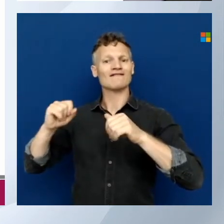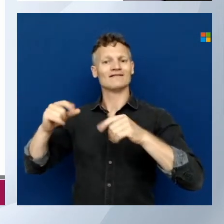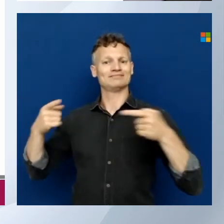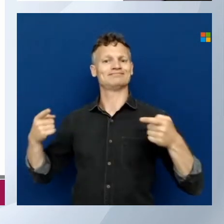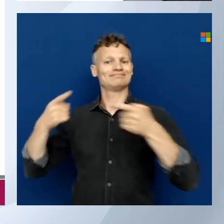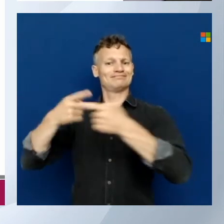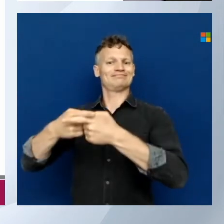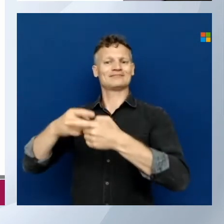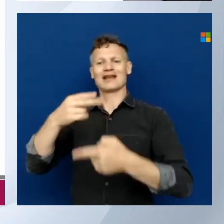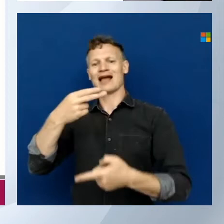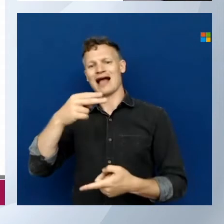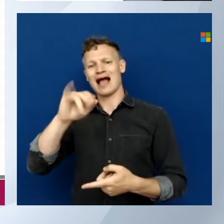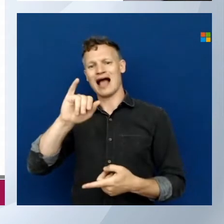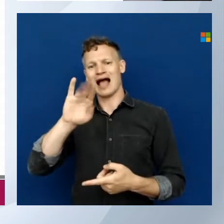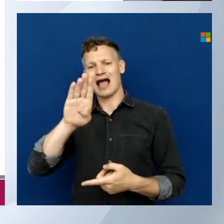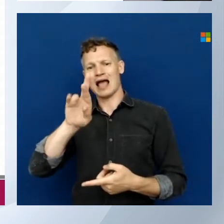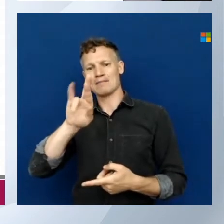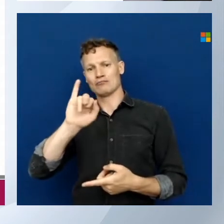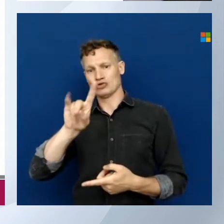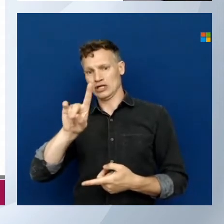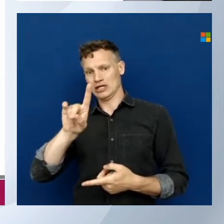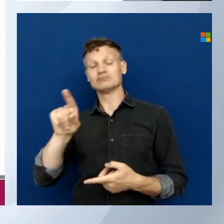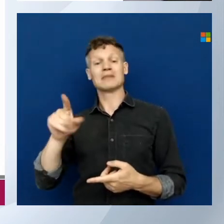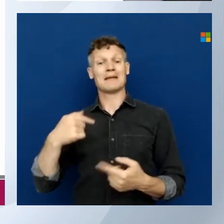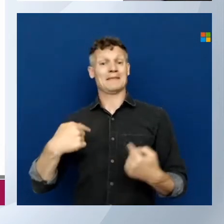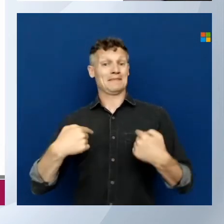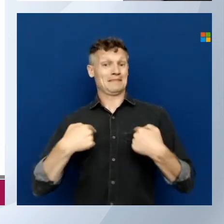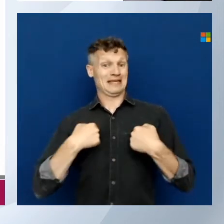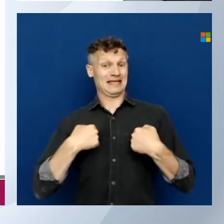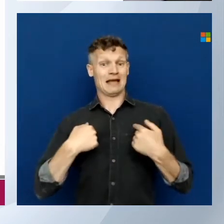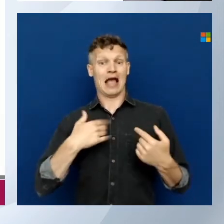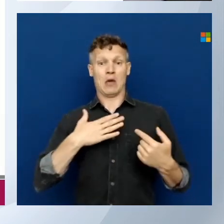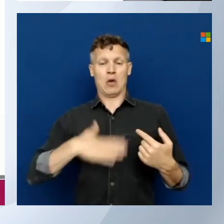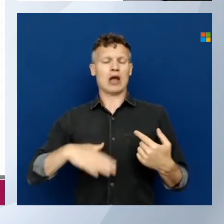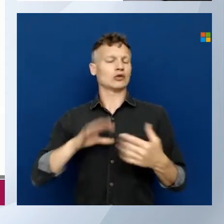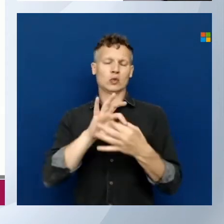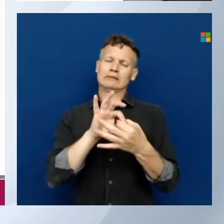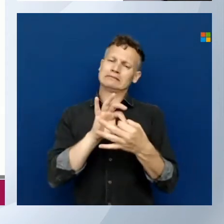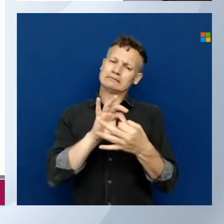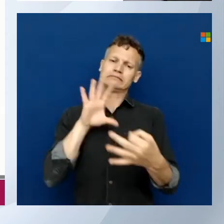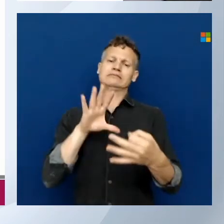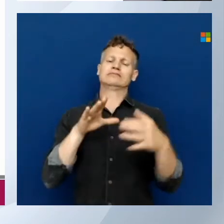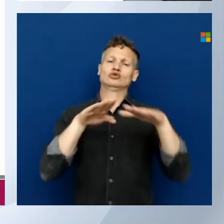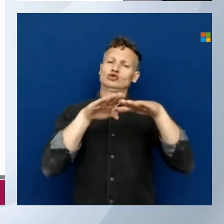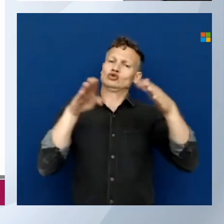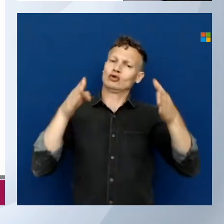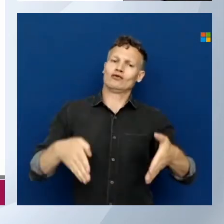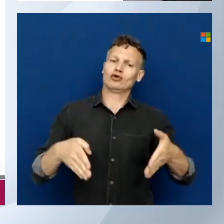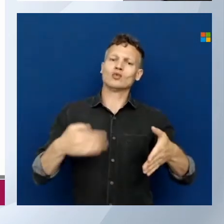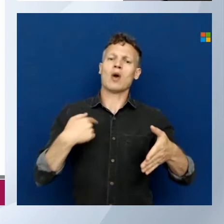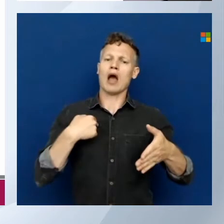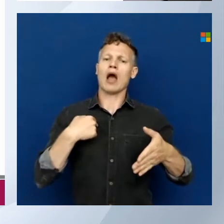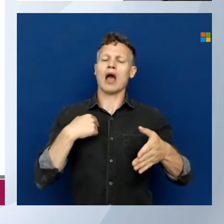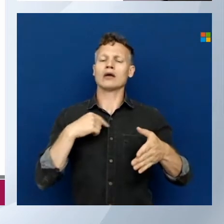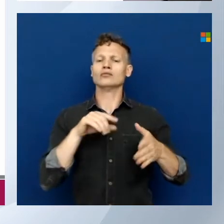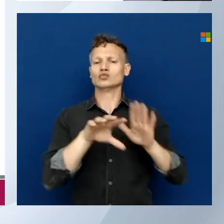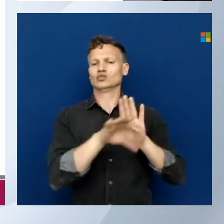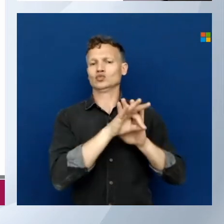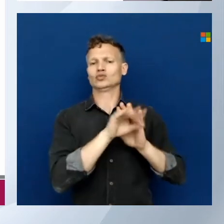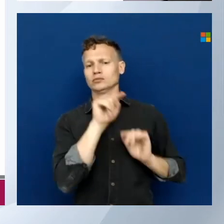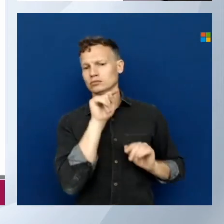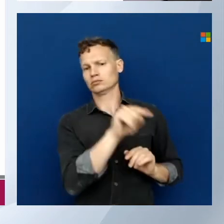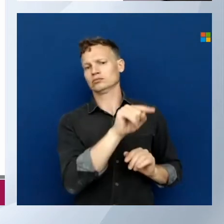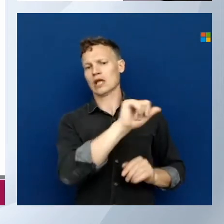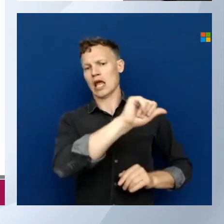case, I wanted to make sure that it was as serverless as possible. So I choose to run the runbooks within the Azure